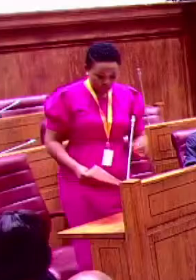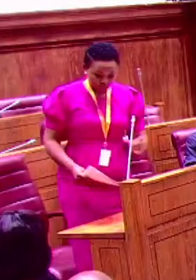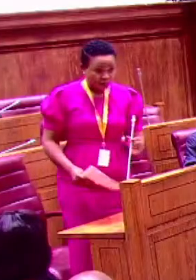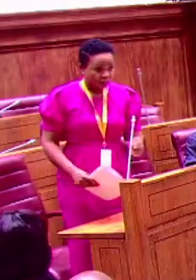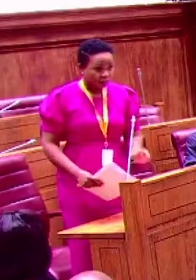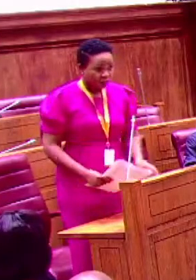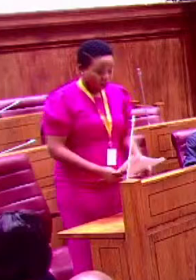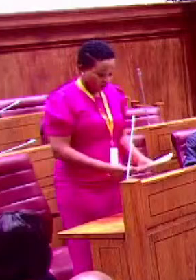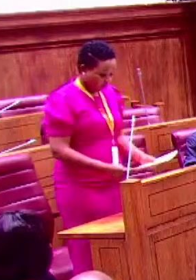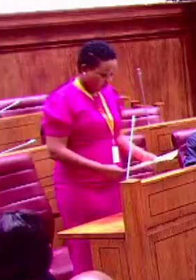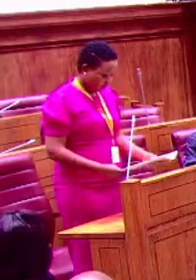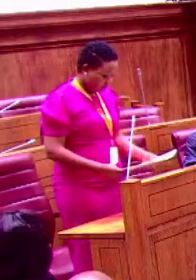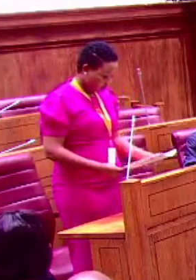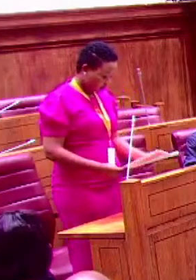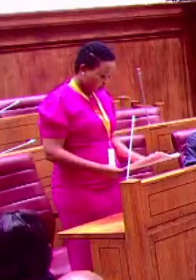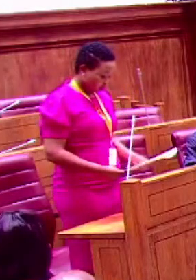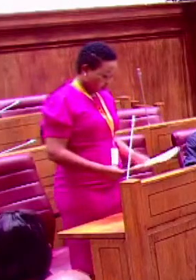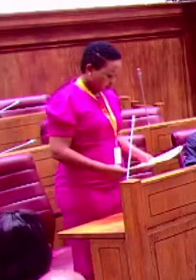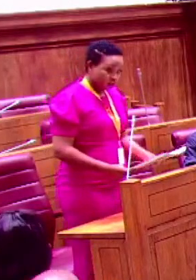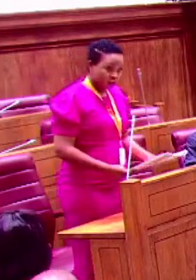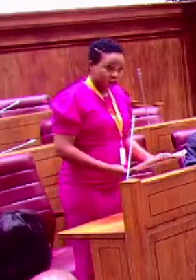Thank you, Deputy Chairperson.